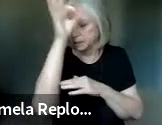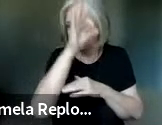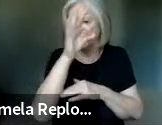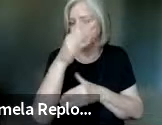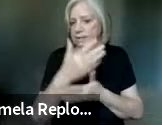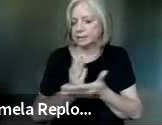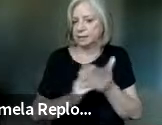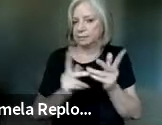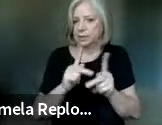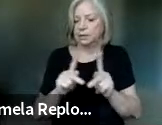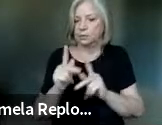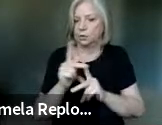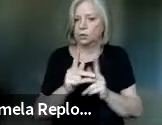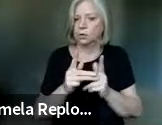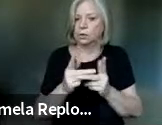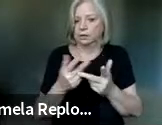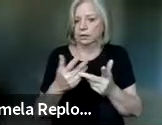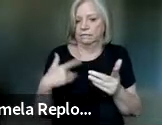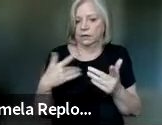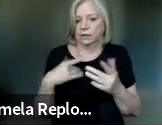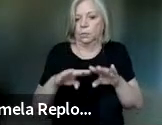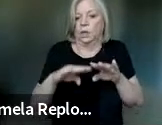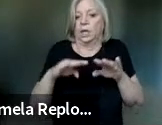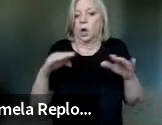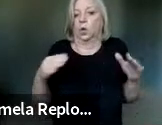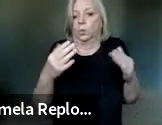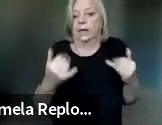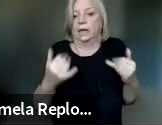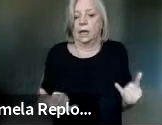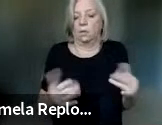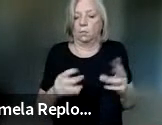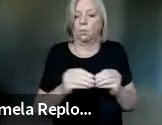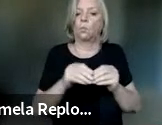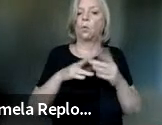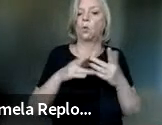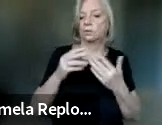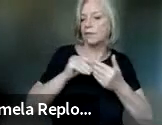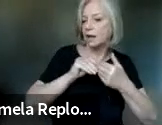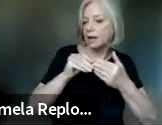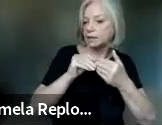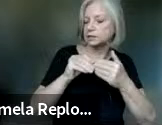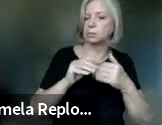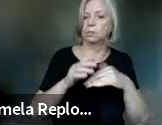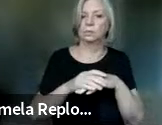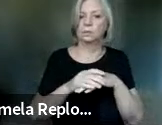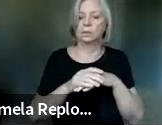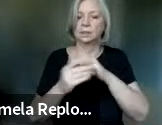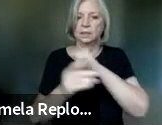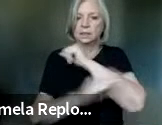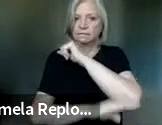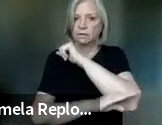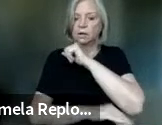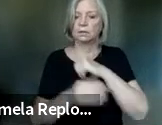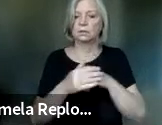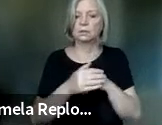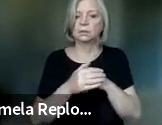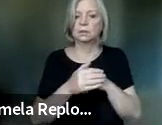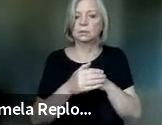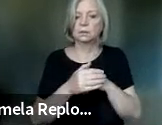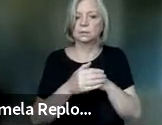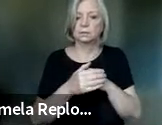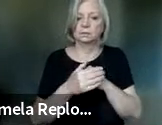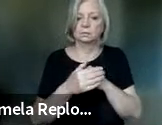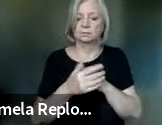open so much, and as we look ahead to the fall, which will be here before you know it, with cooler months. Still a lot